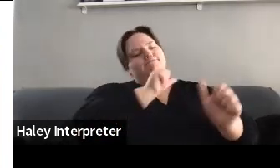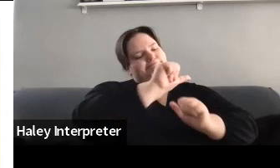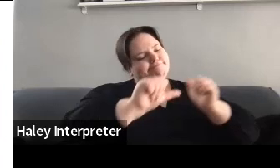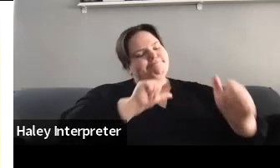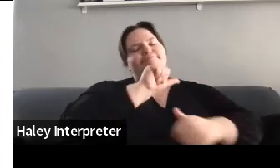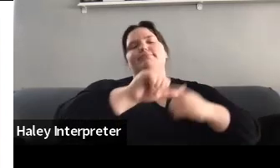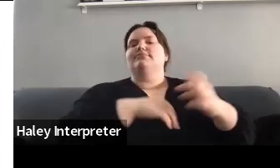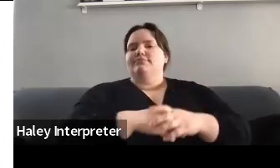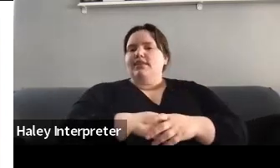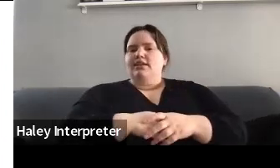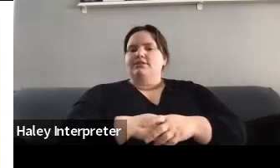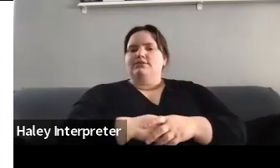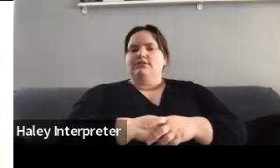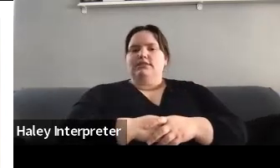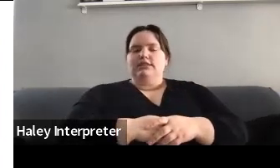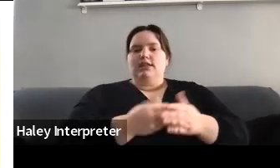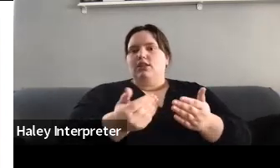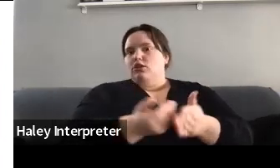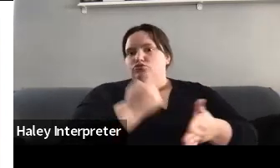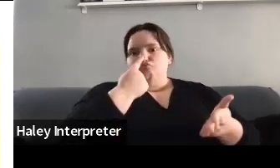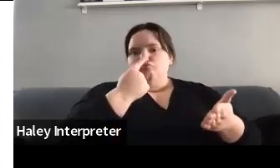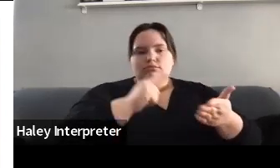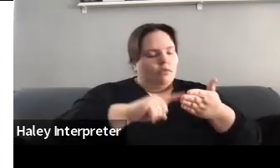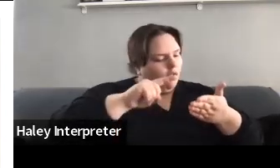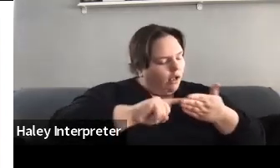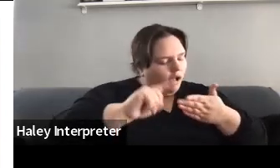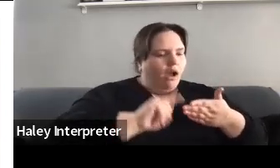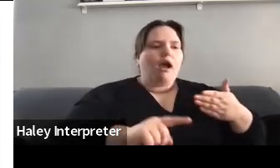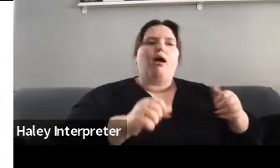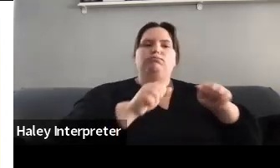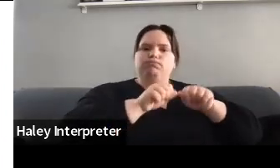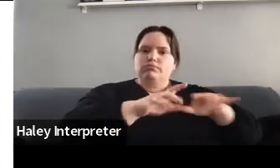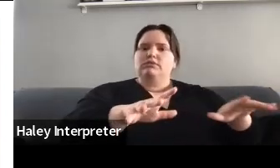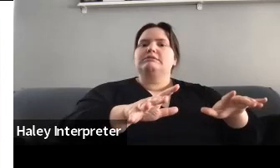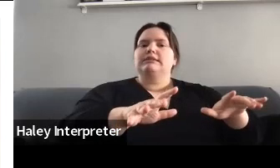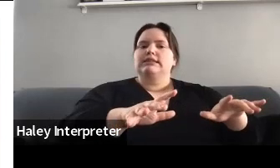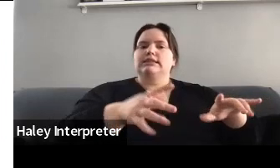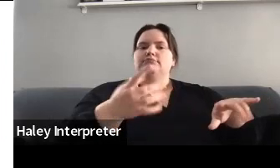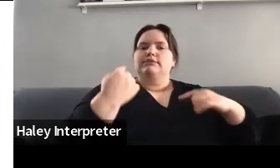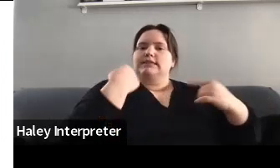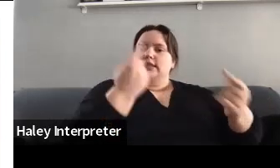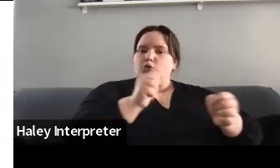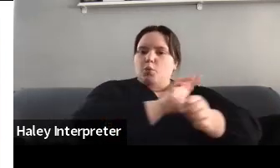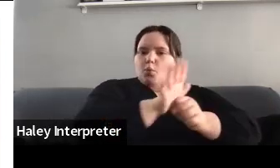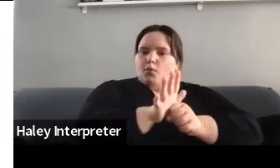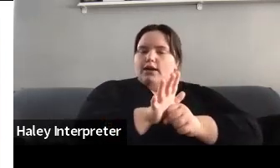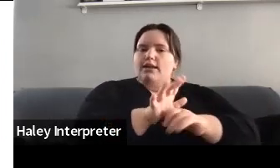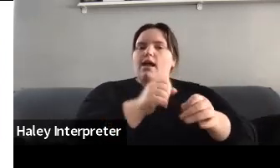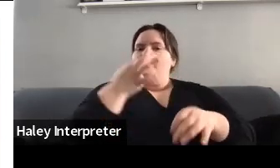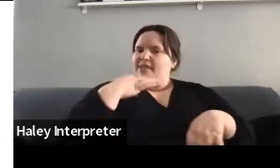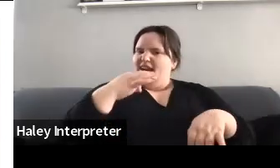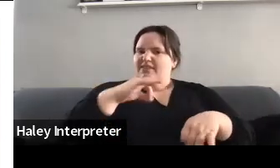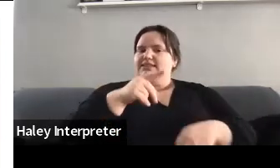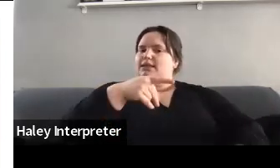So there's a whole new slew of research that has come out since COVID on the benefits of pet